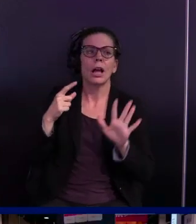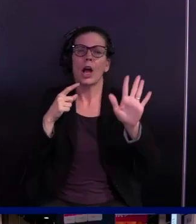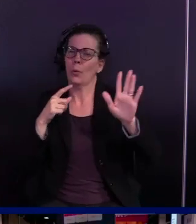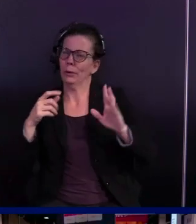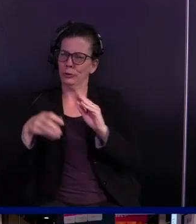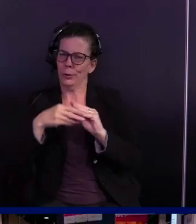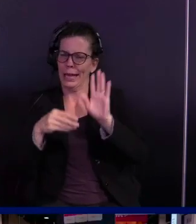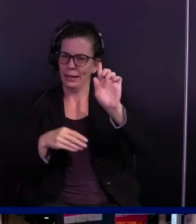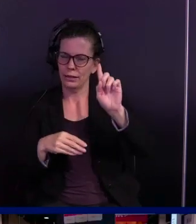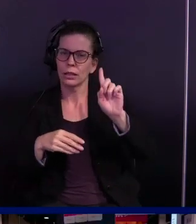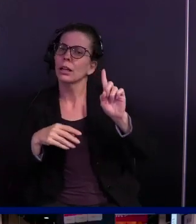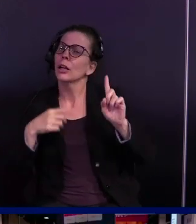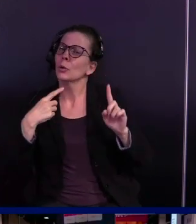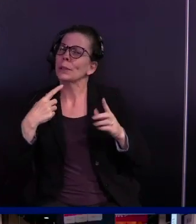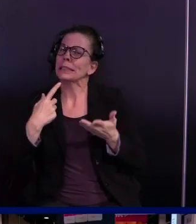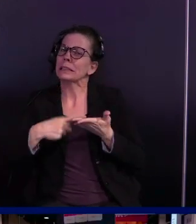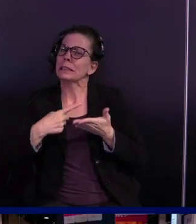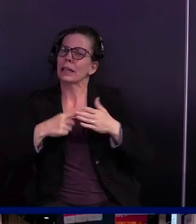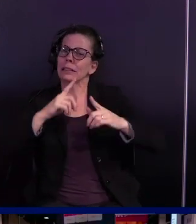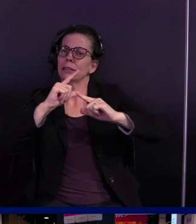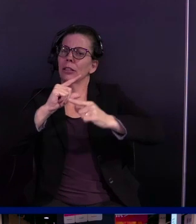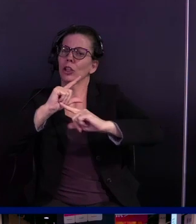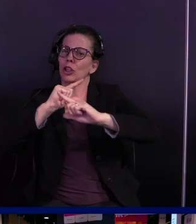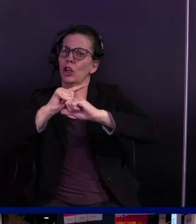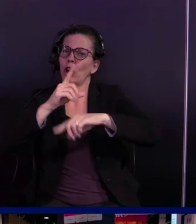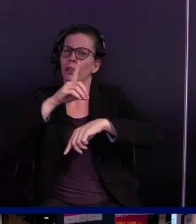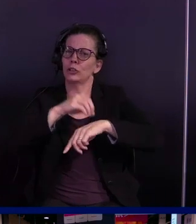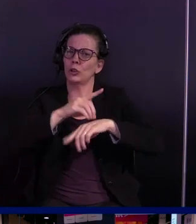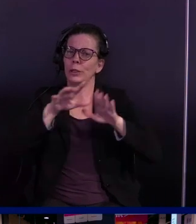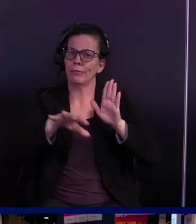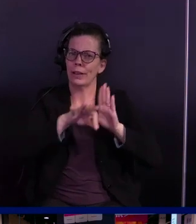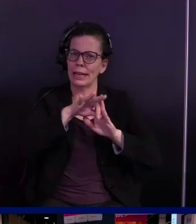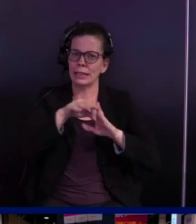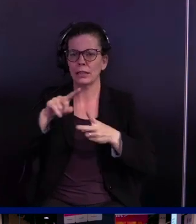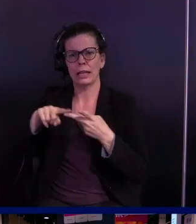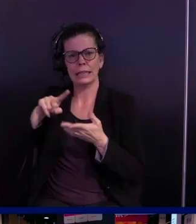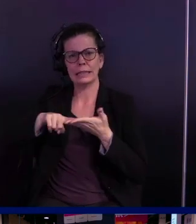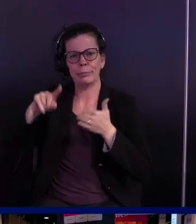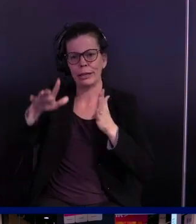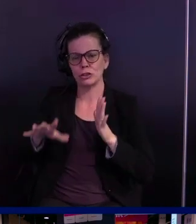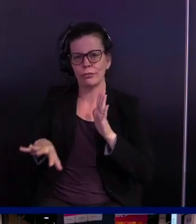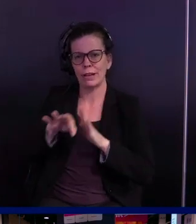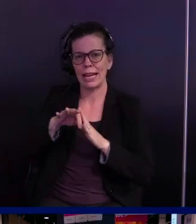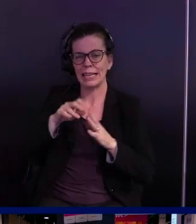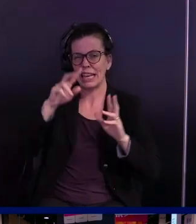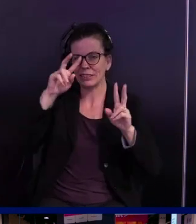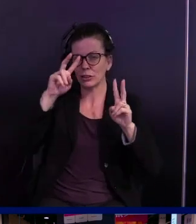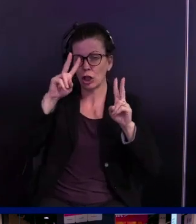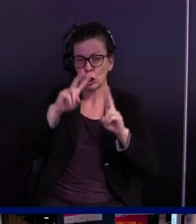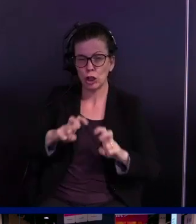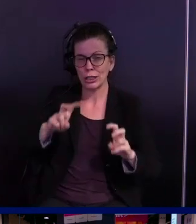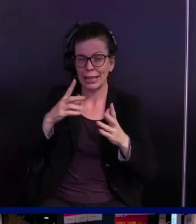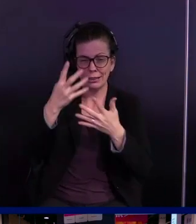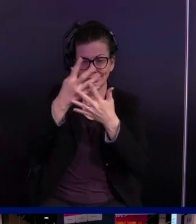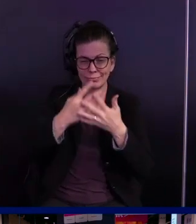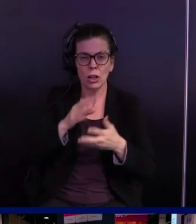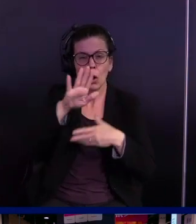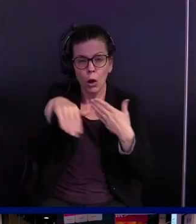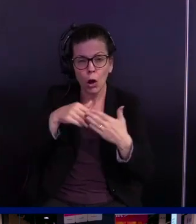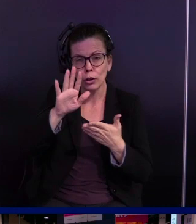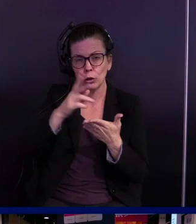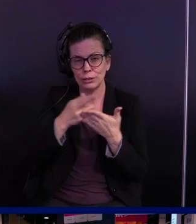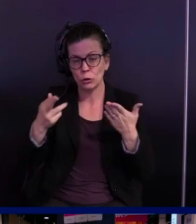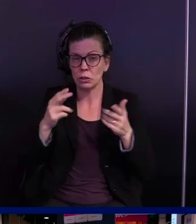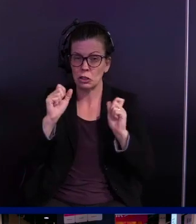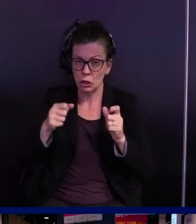bit about guard duty findings and inspector findings and how it's looking at all of your resources. That can be a lot of findings. Yeah. Right? So how do you know which ones